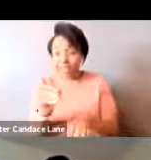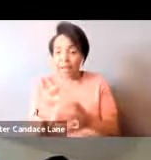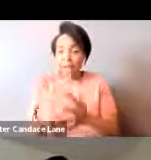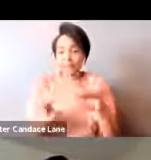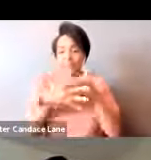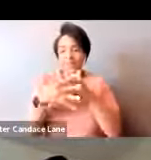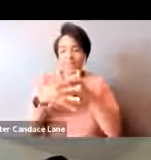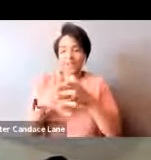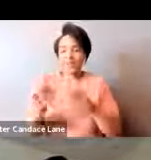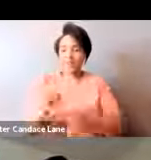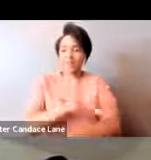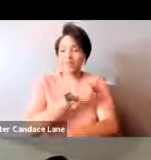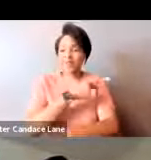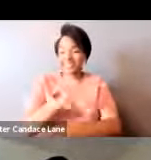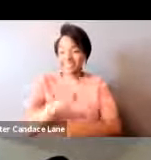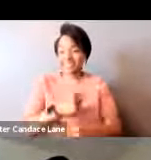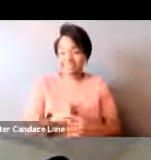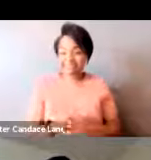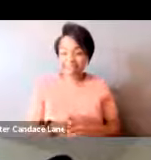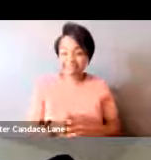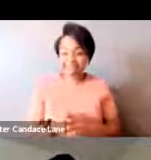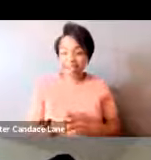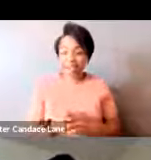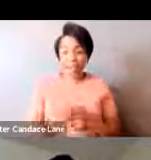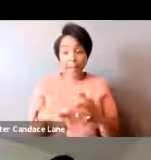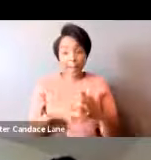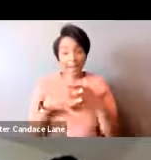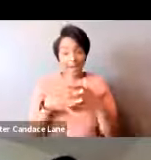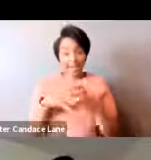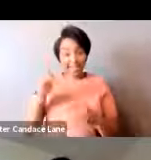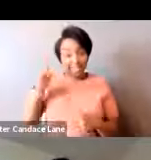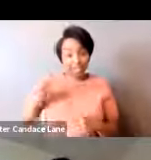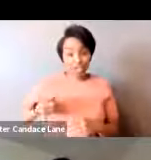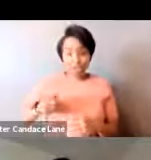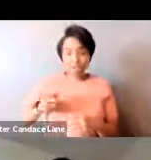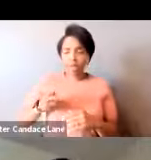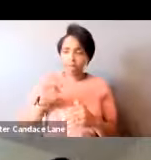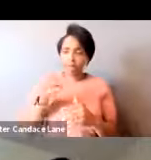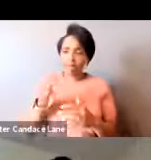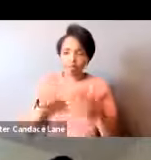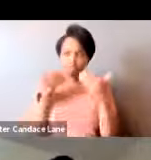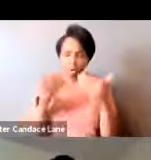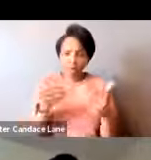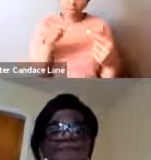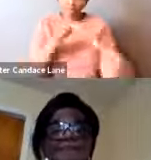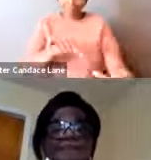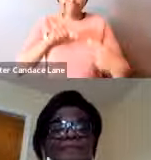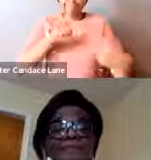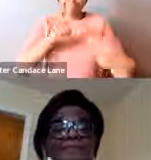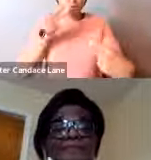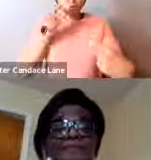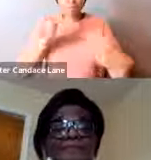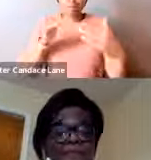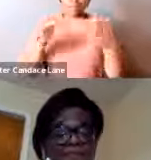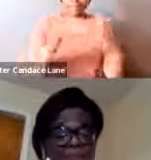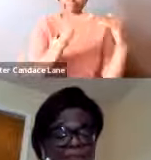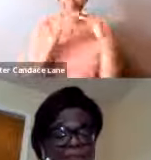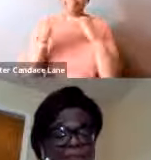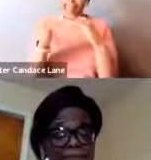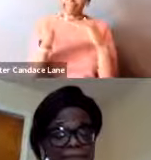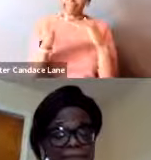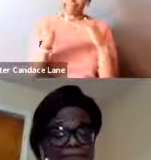it offers on American history, and the ongoing struggle for racial justice, and the universality of